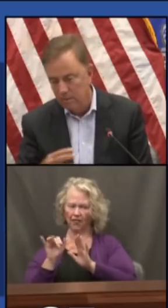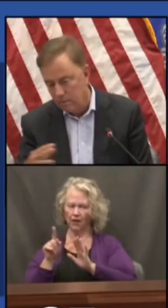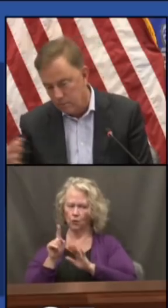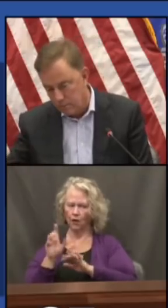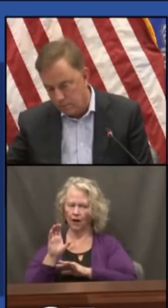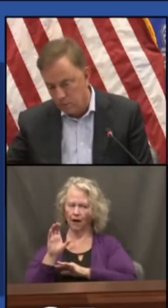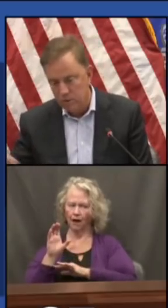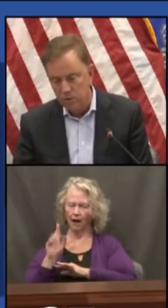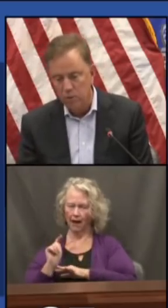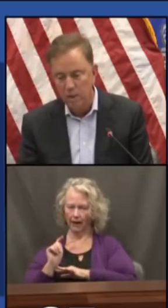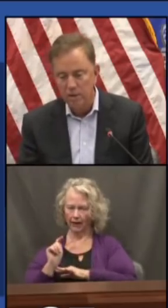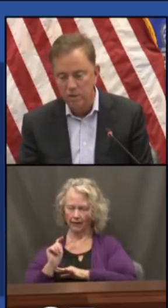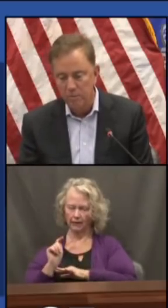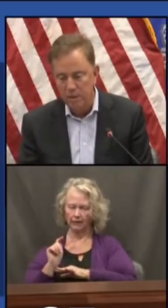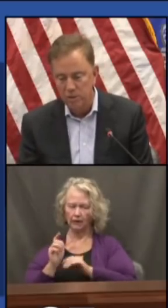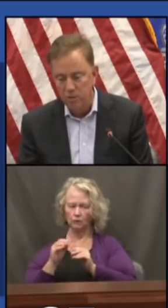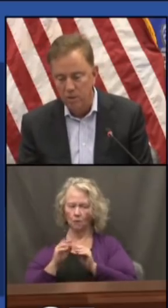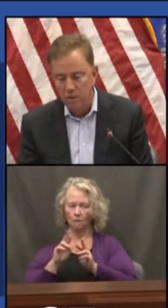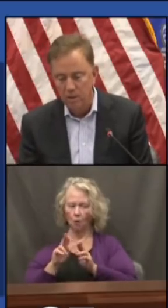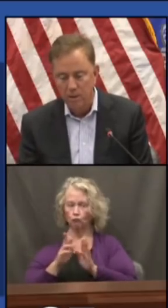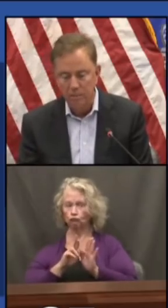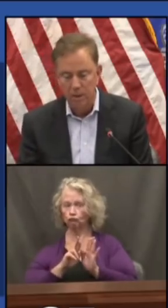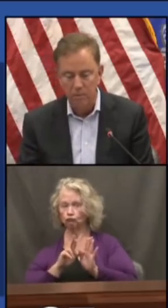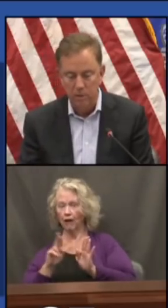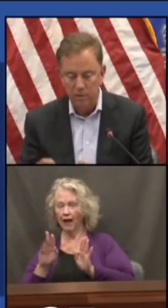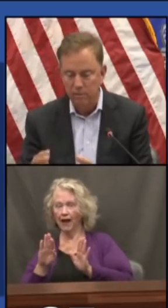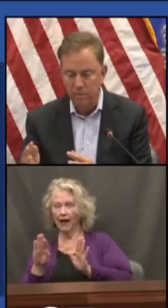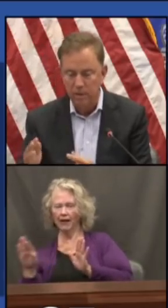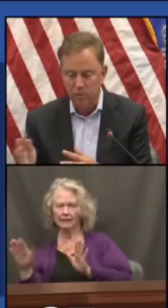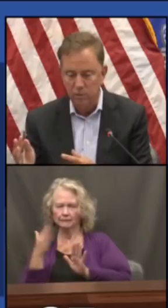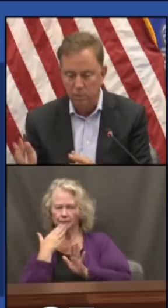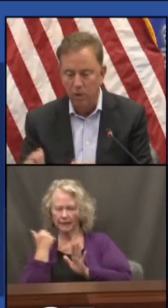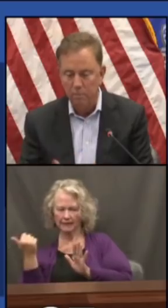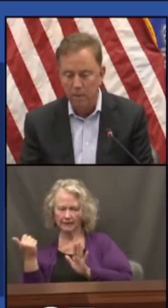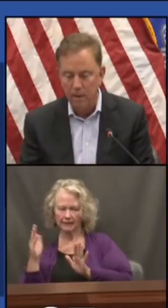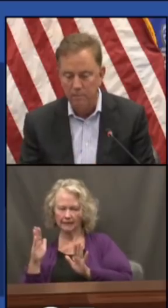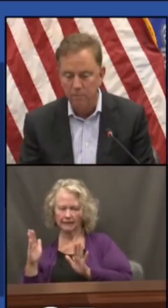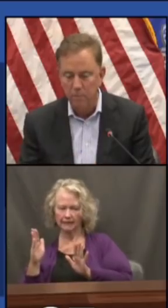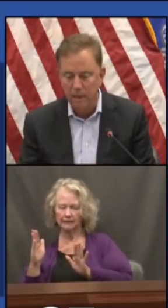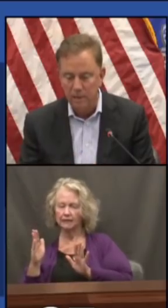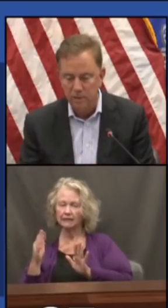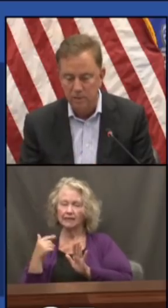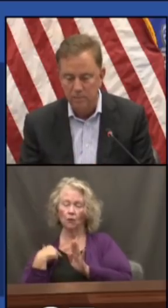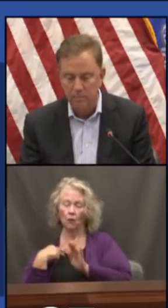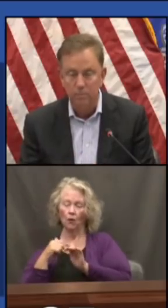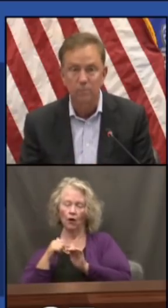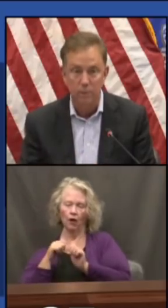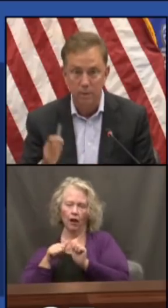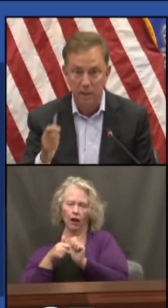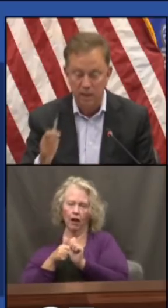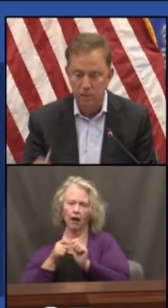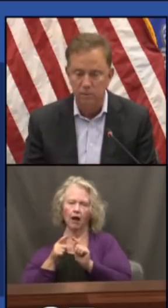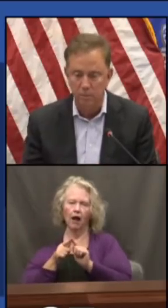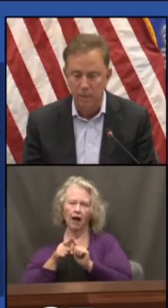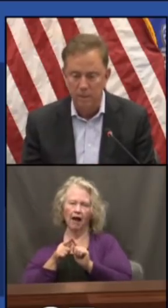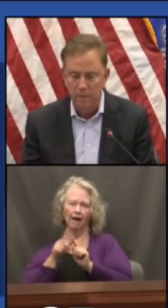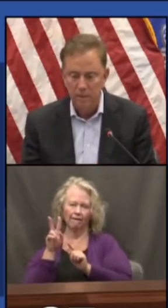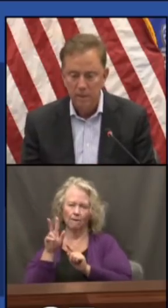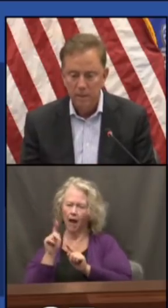the furthest to the right is the best you are. Here with a different metric, we're right behind Vermont. We're coming to get